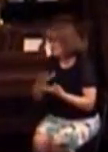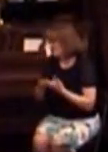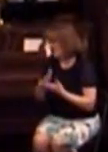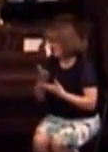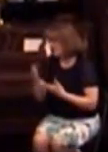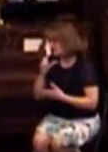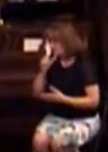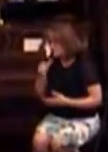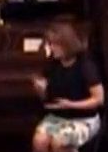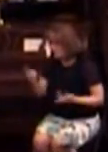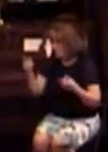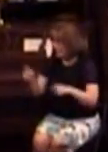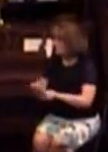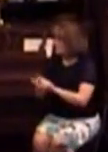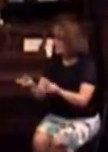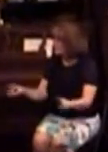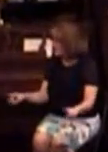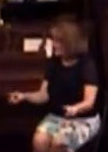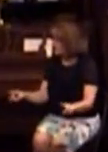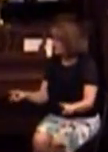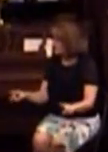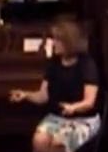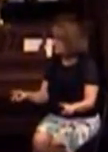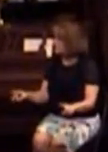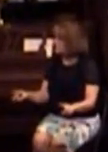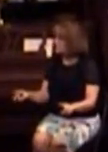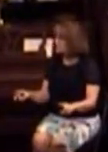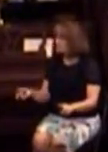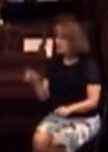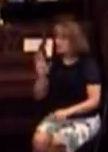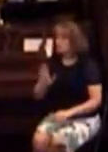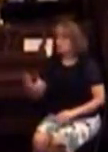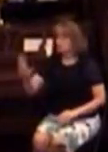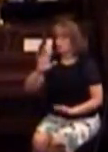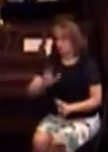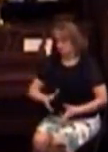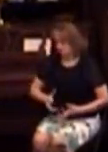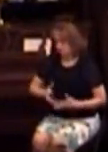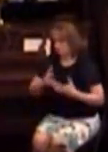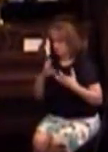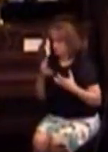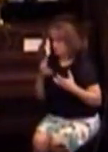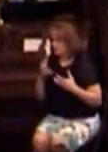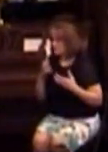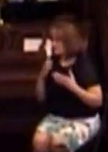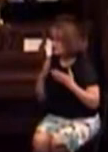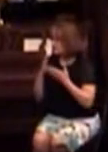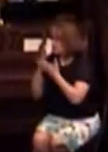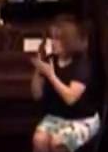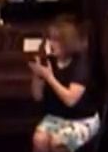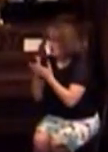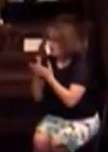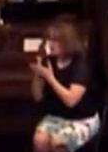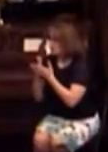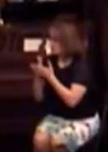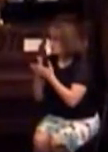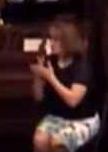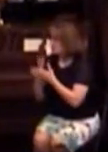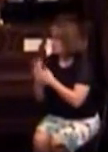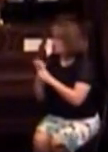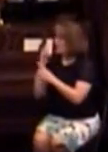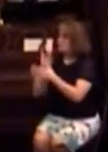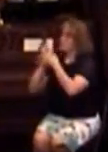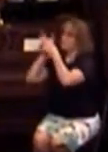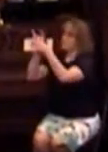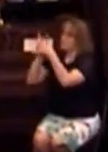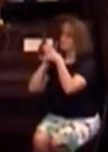whatever transpired in your life, but your anger is keeping you from having a relationship with God. And when I say relationship with God, you don't even know what I'm